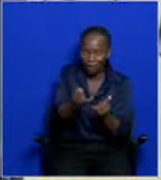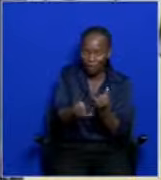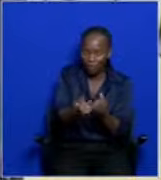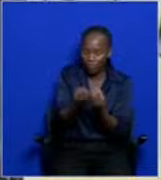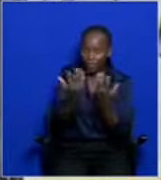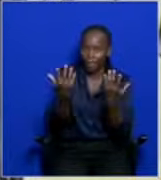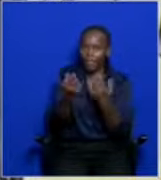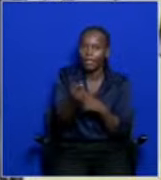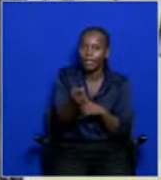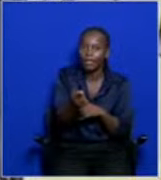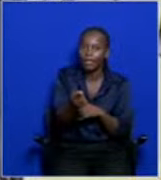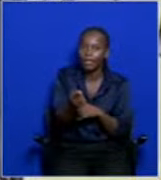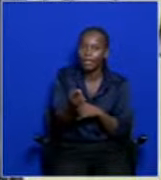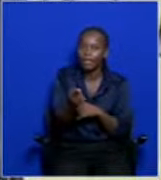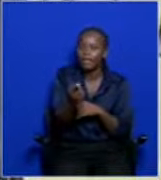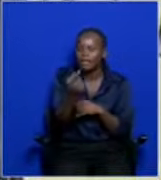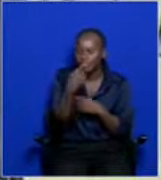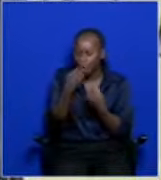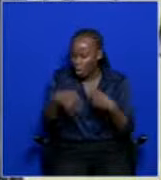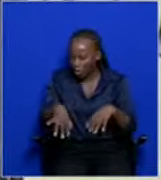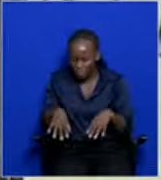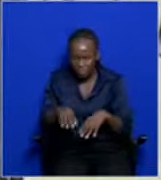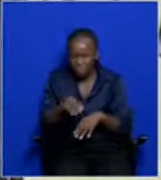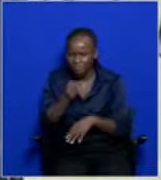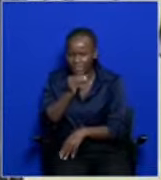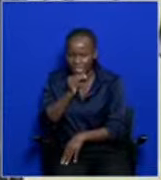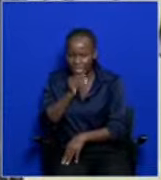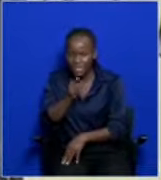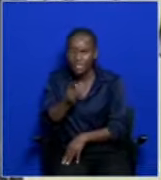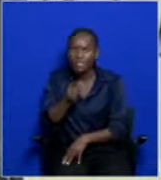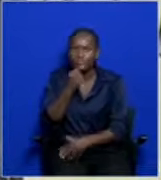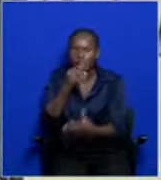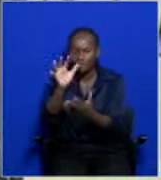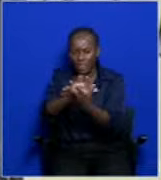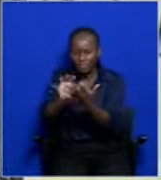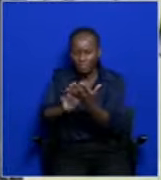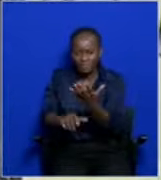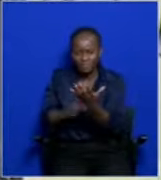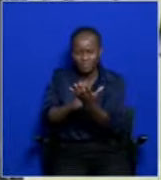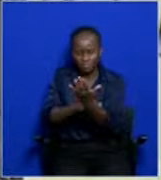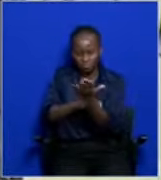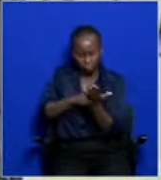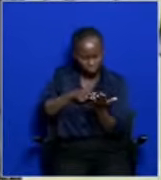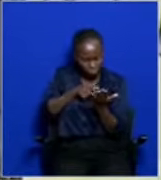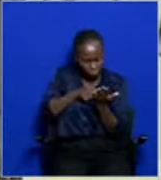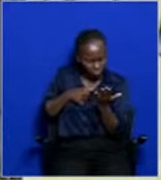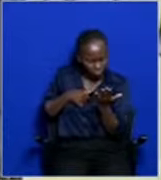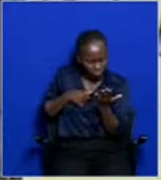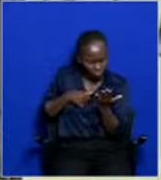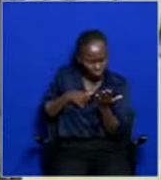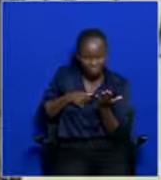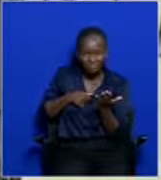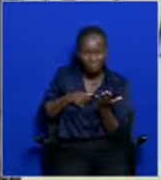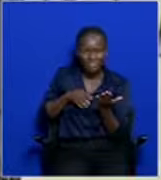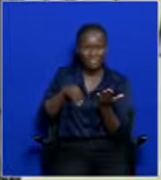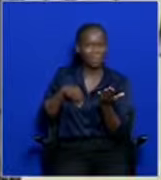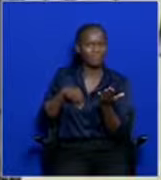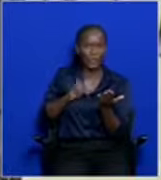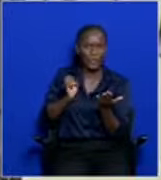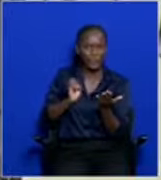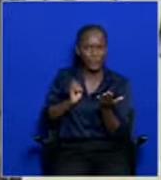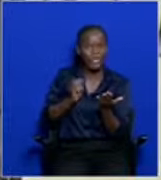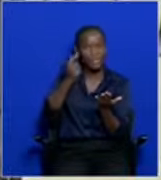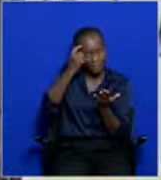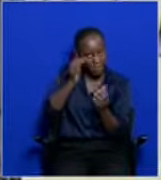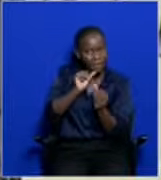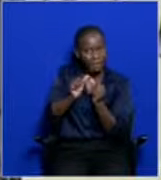I was not going to accept it because I must see him personally in order for him to sign my